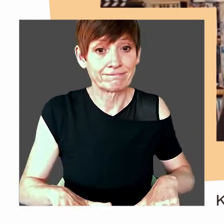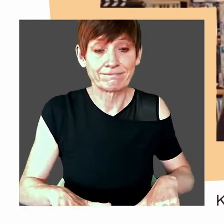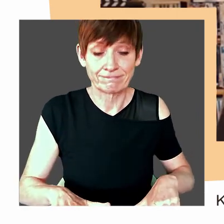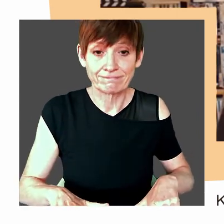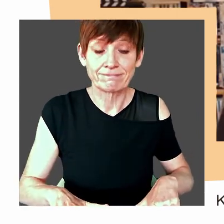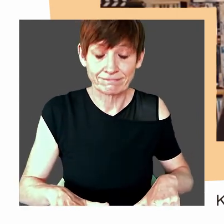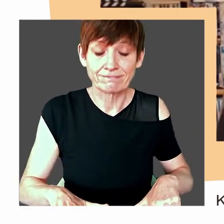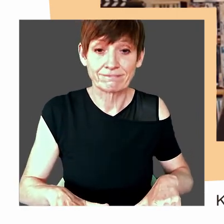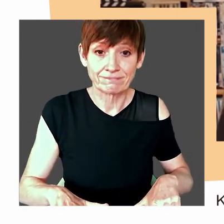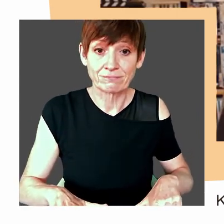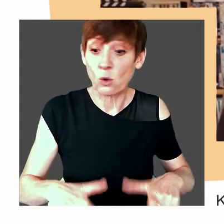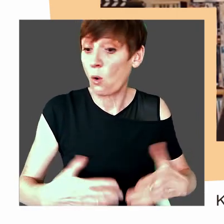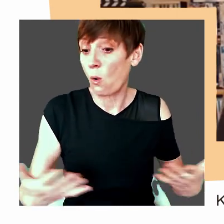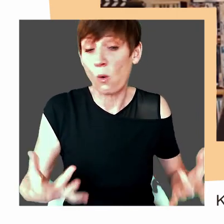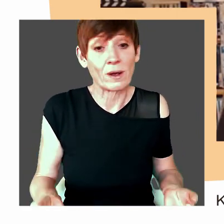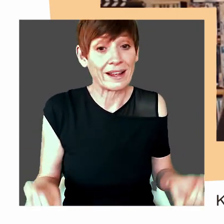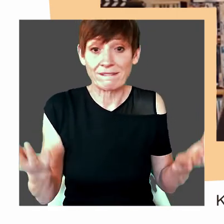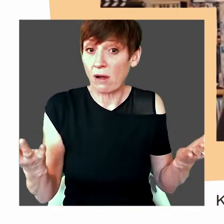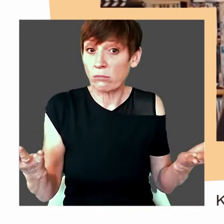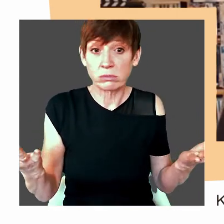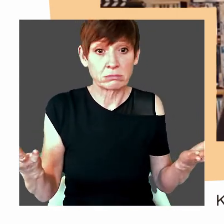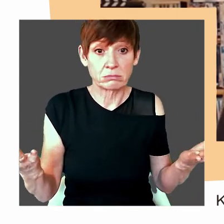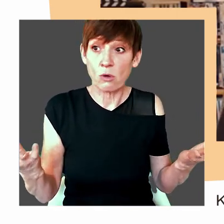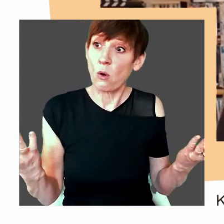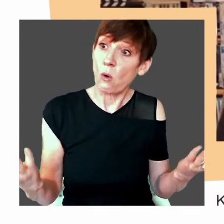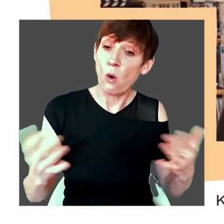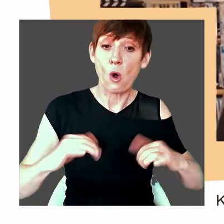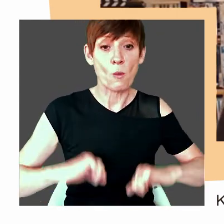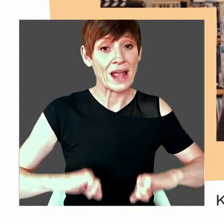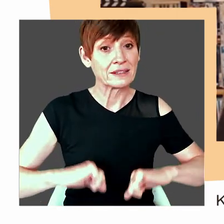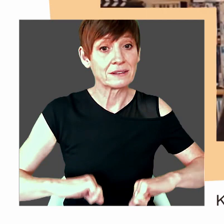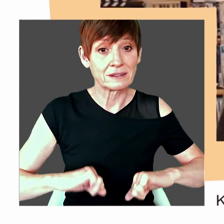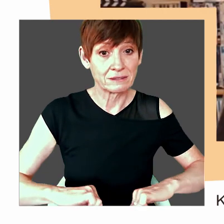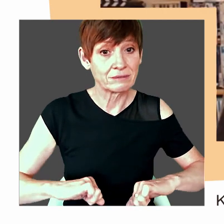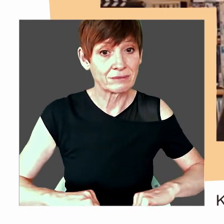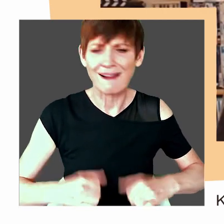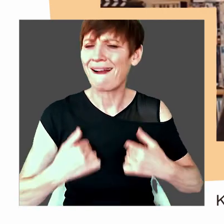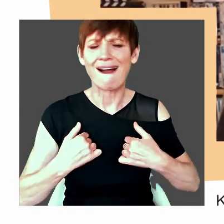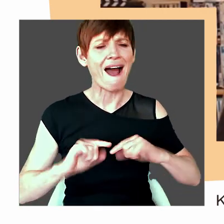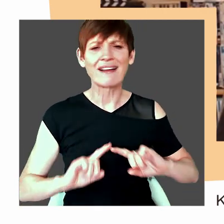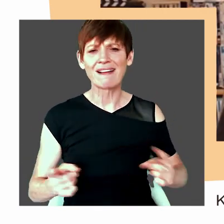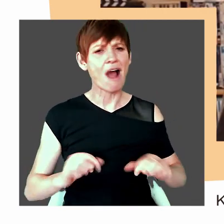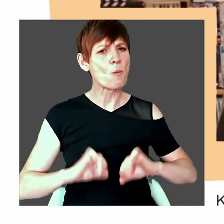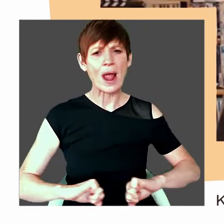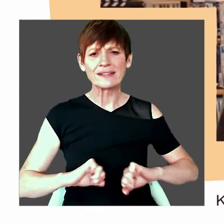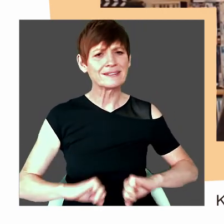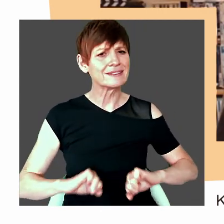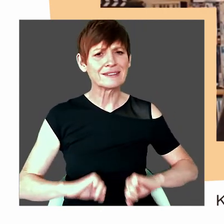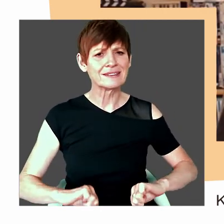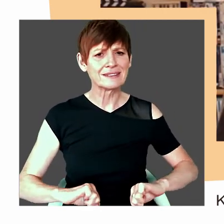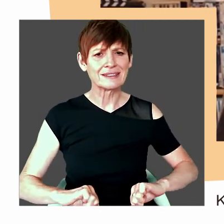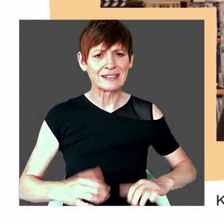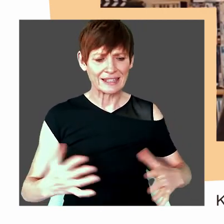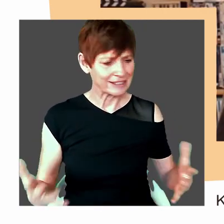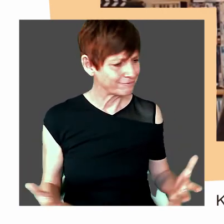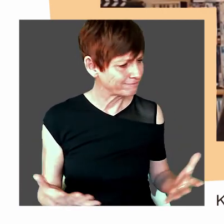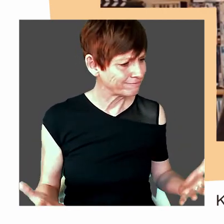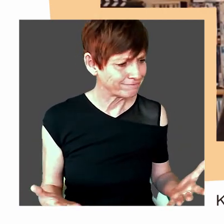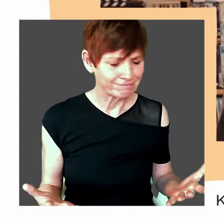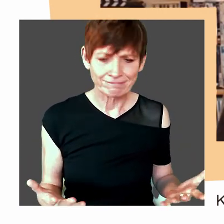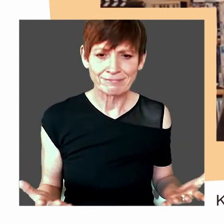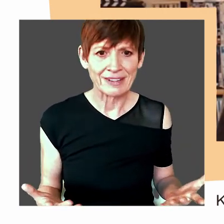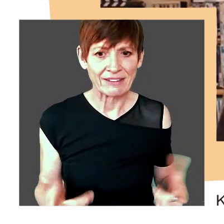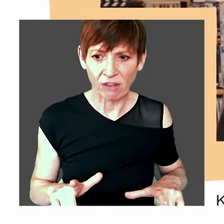to give up or wait, you know. But I can't wait. If I'm not produce, my